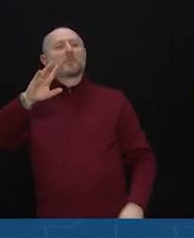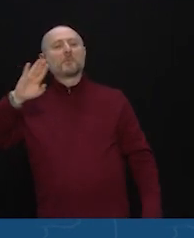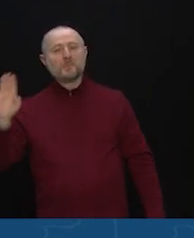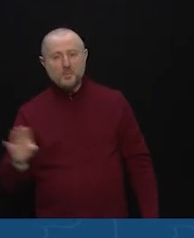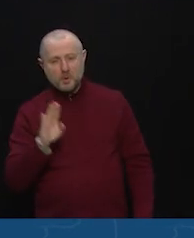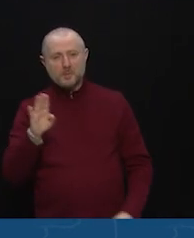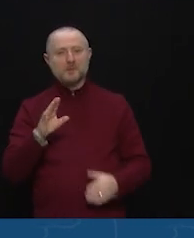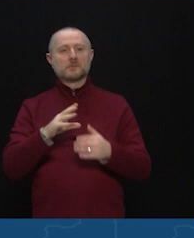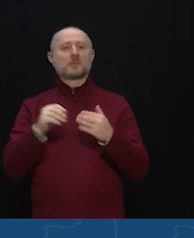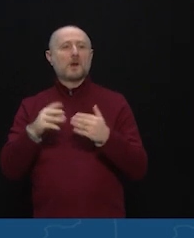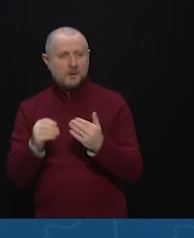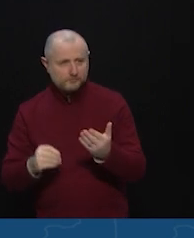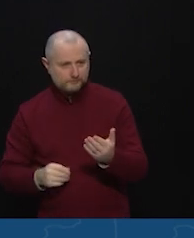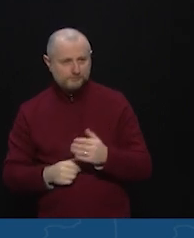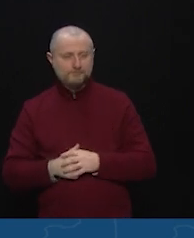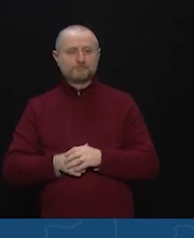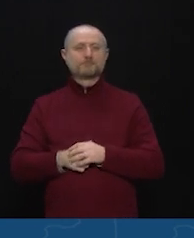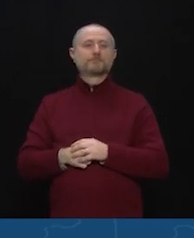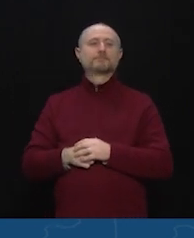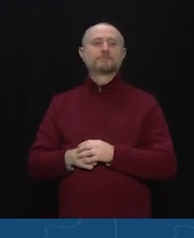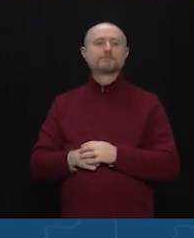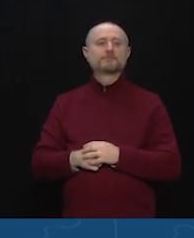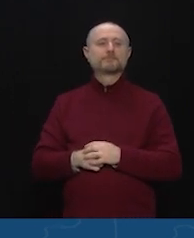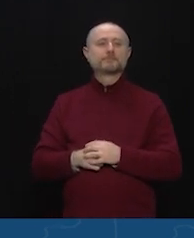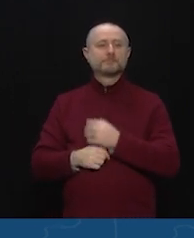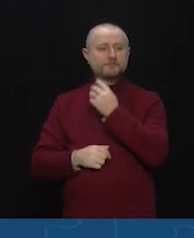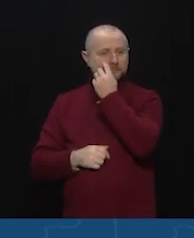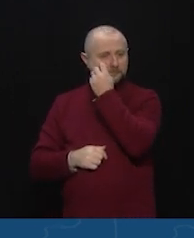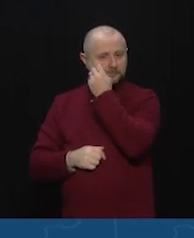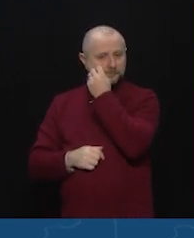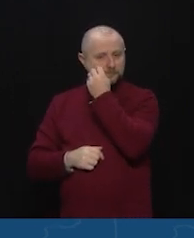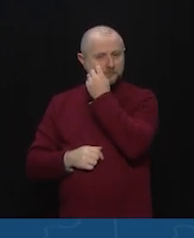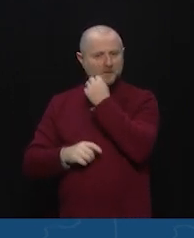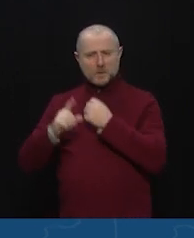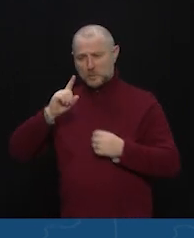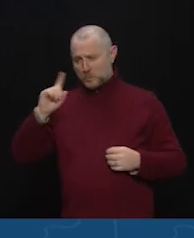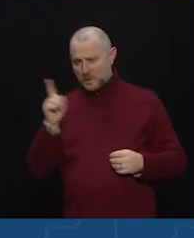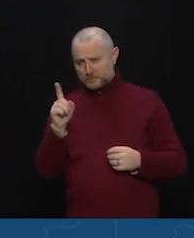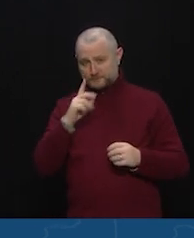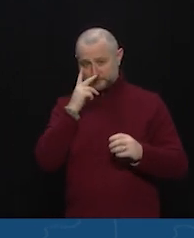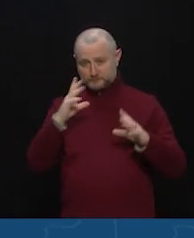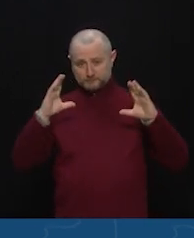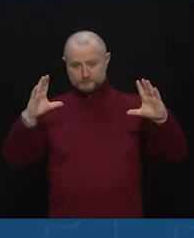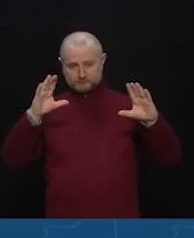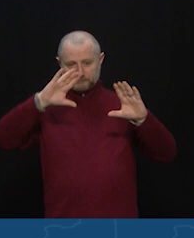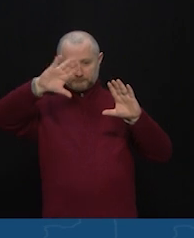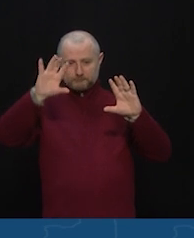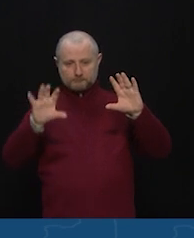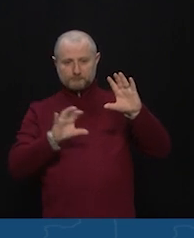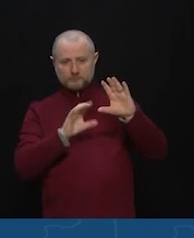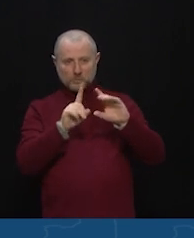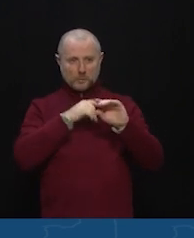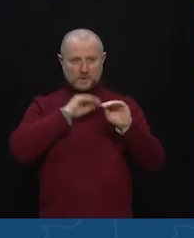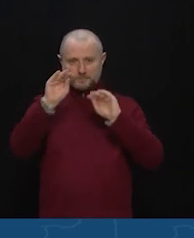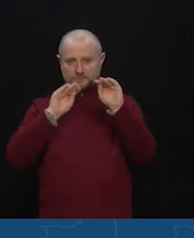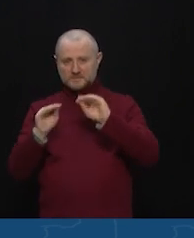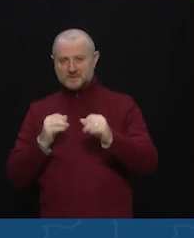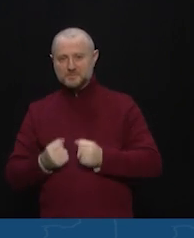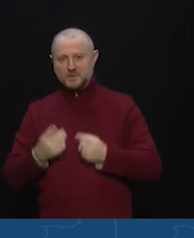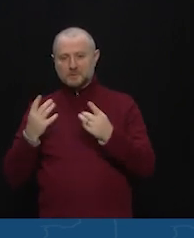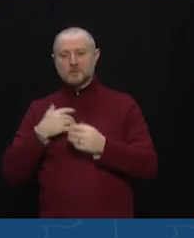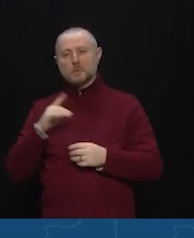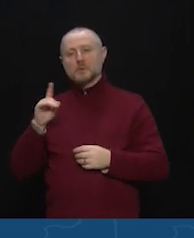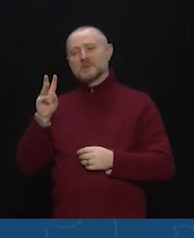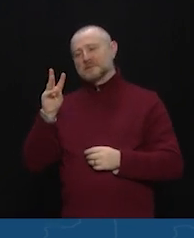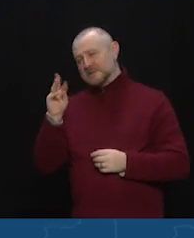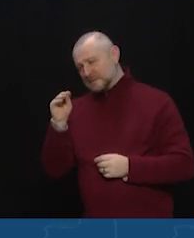And if you can see where it goes, about 60% of it goes to healthcare,